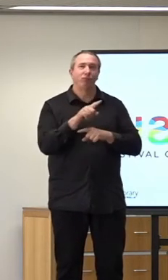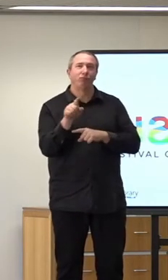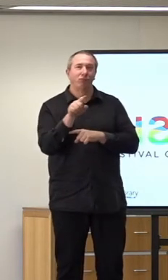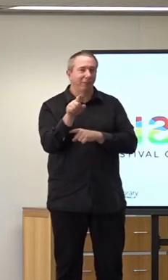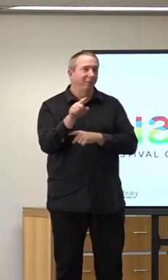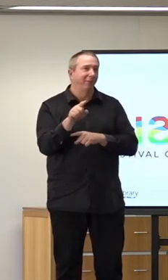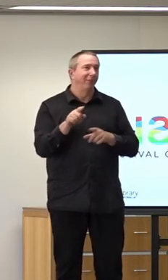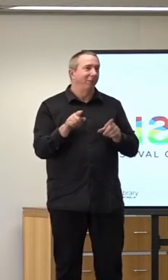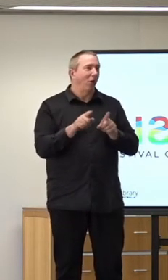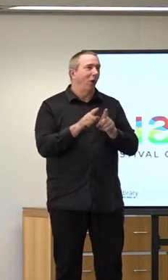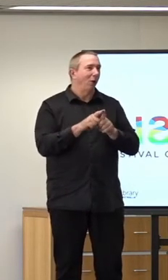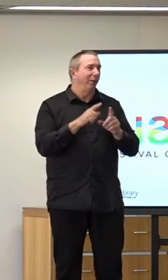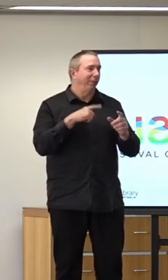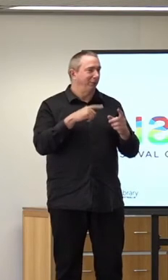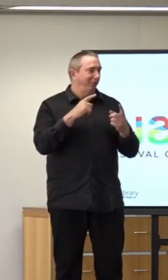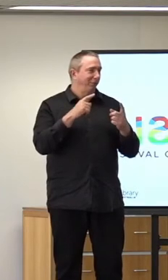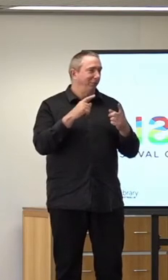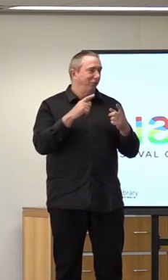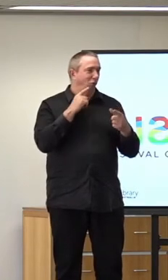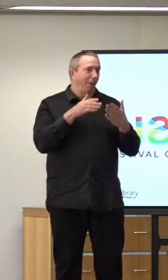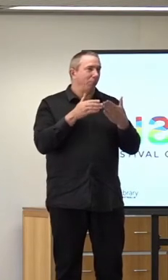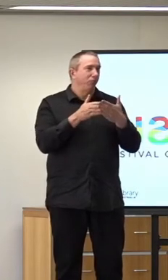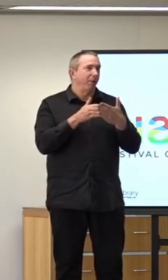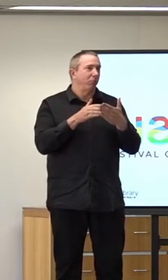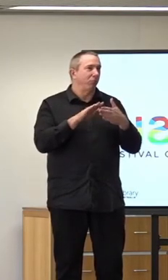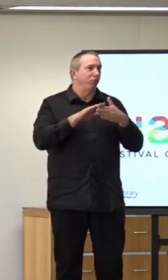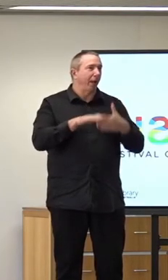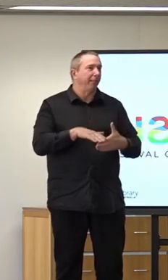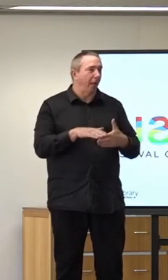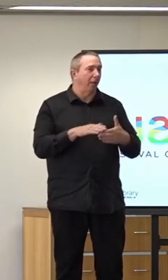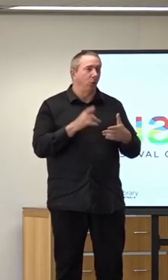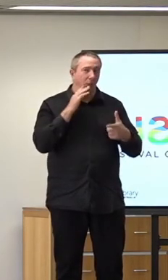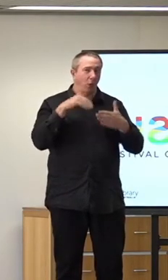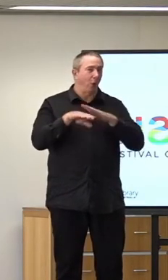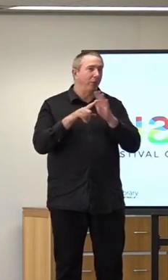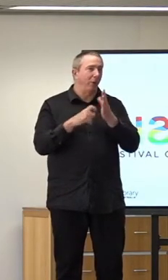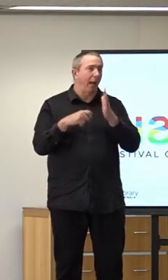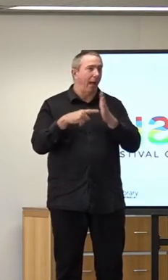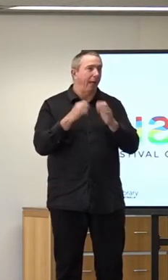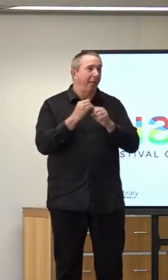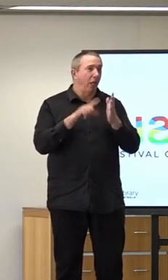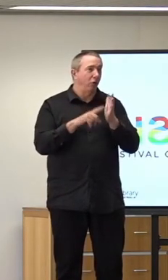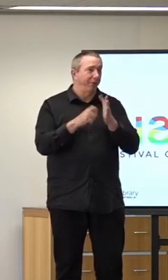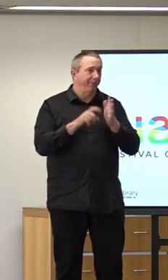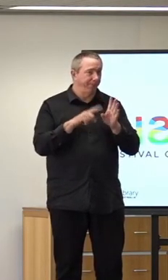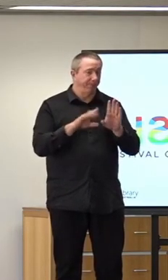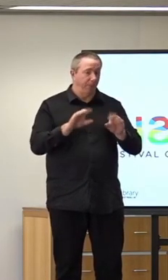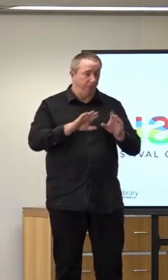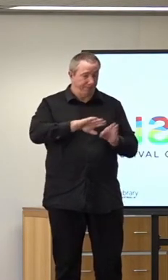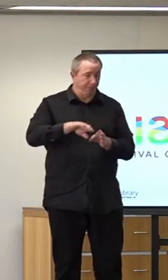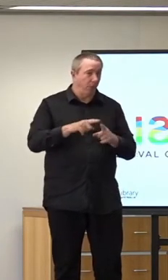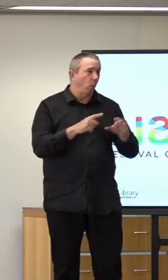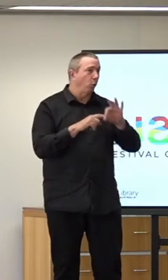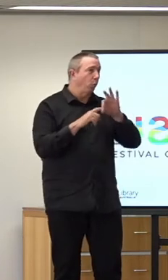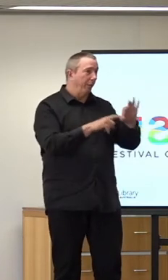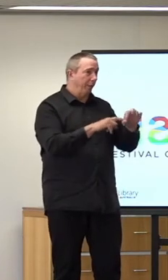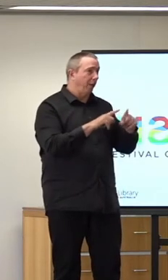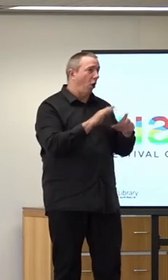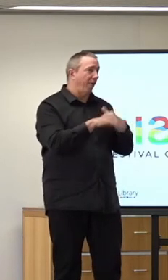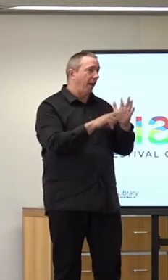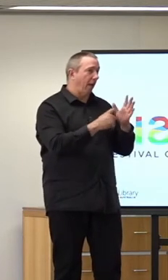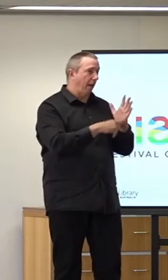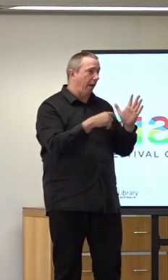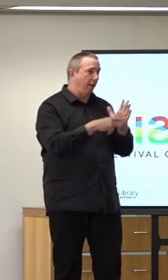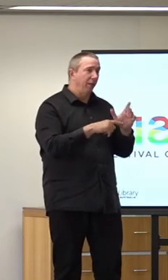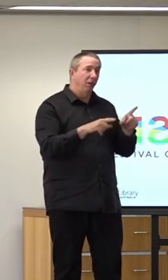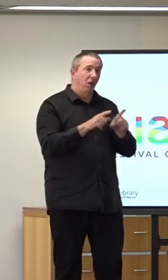those barriers would be really good. I'd move on, if I may, and ask you a question about, so there's been a huge debate in the sort of